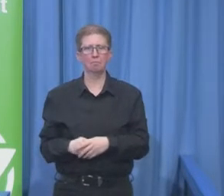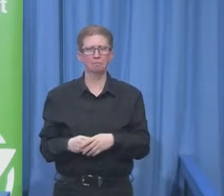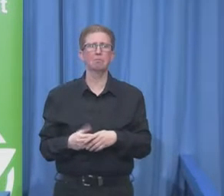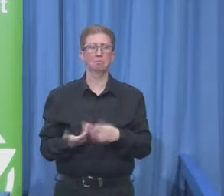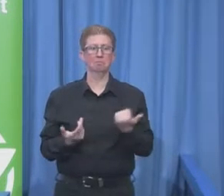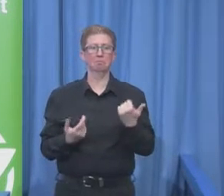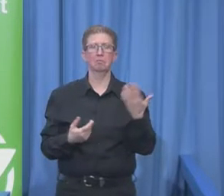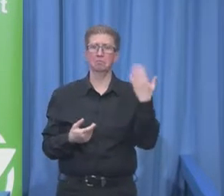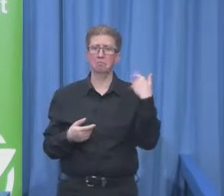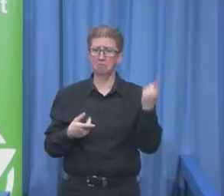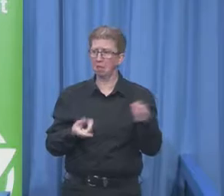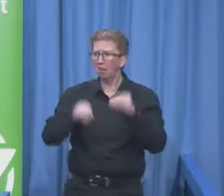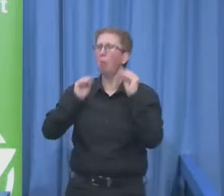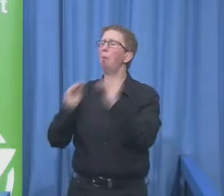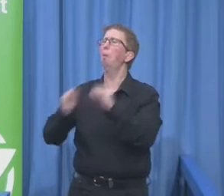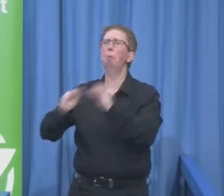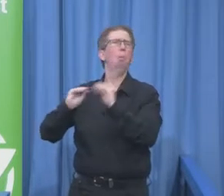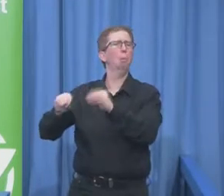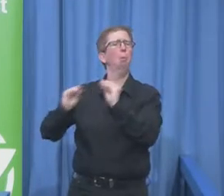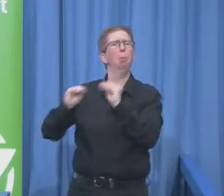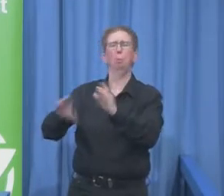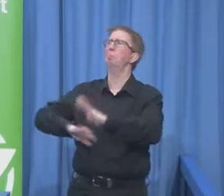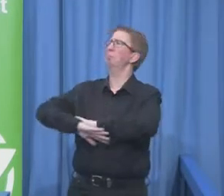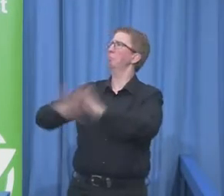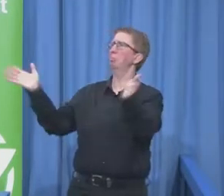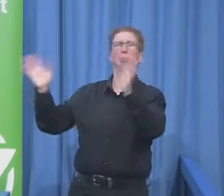of this model.